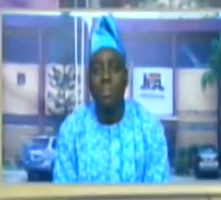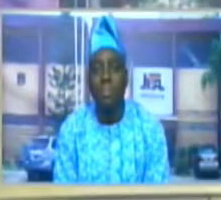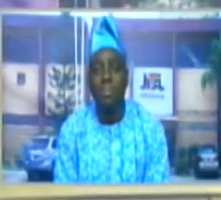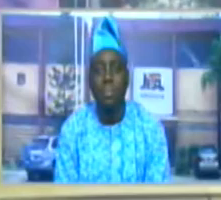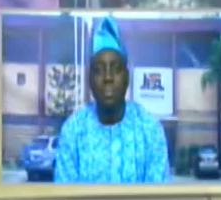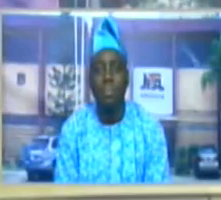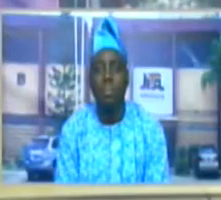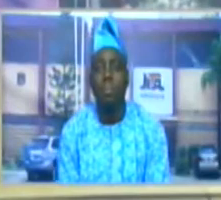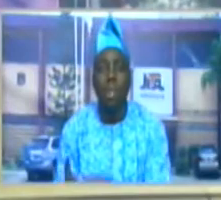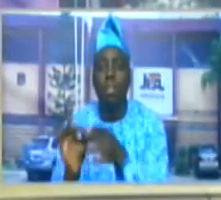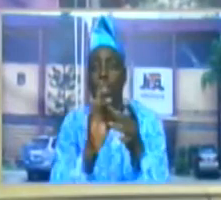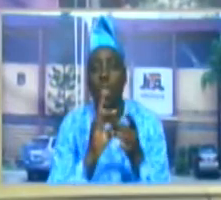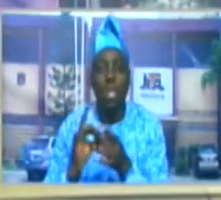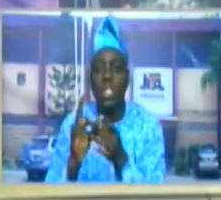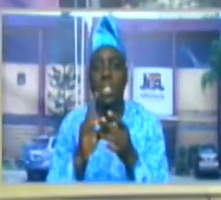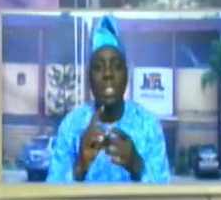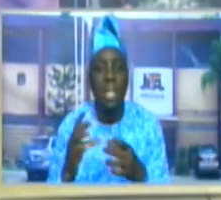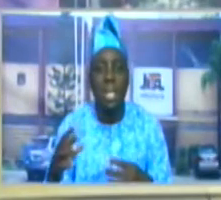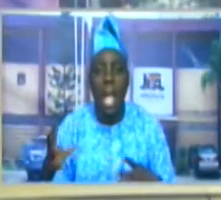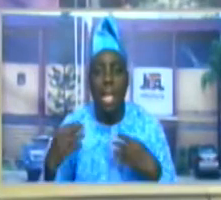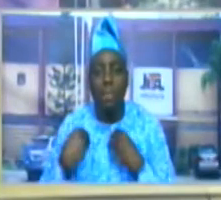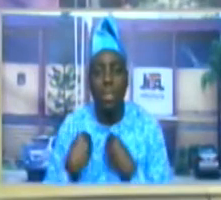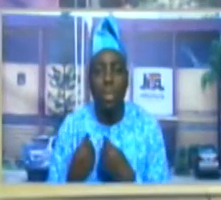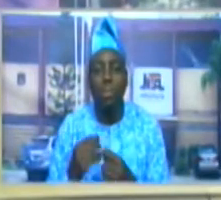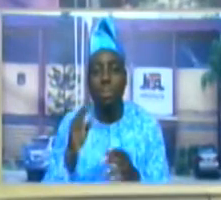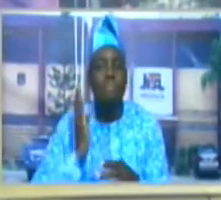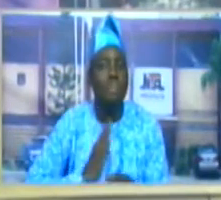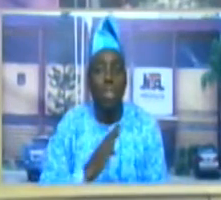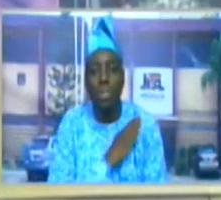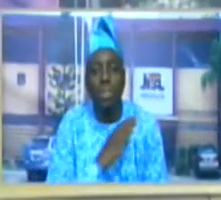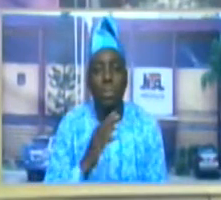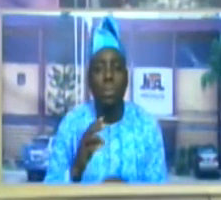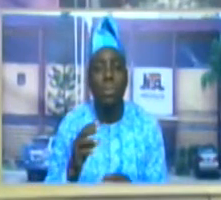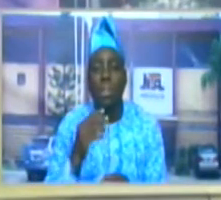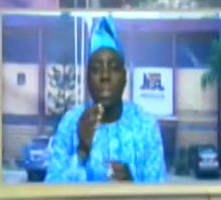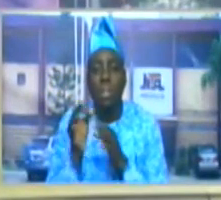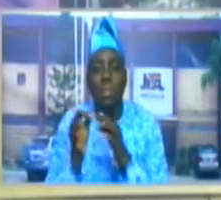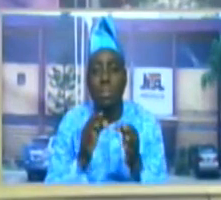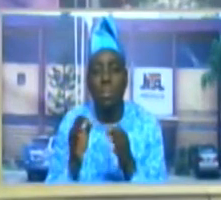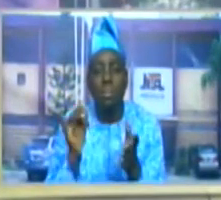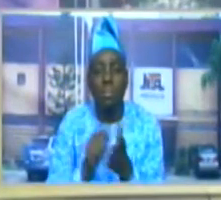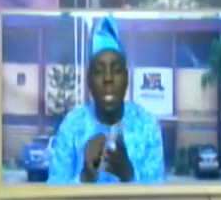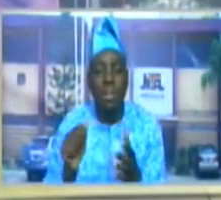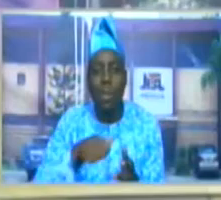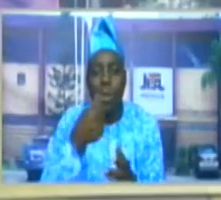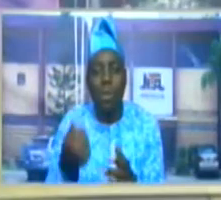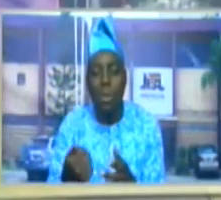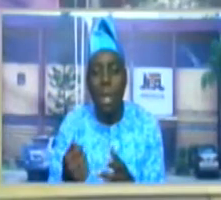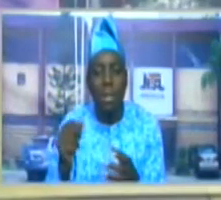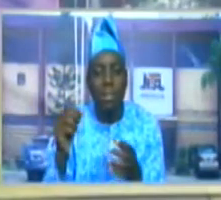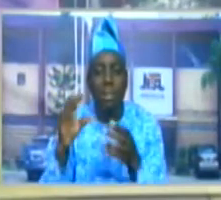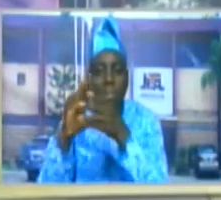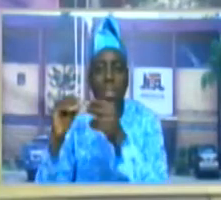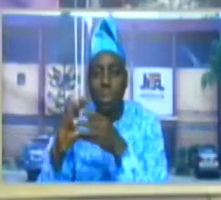The Joint Admissions and Matriculation Board, JAMB, head of tertiary education institutions and other stakeholders in the